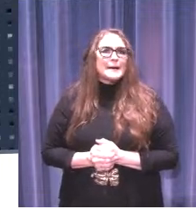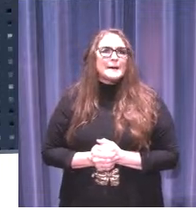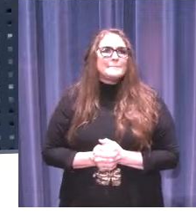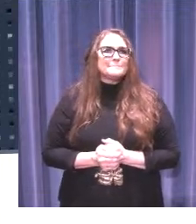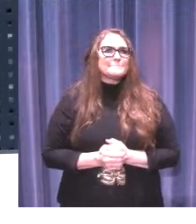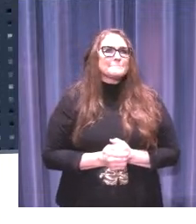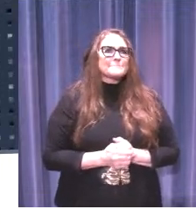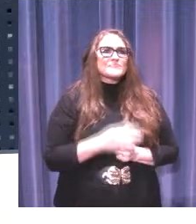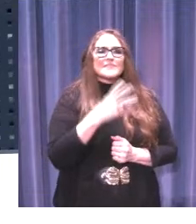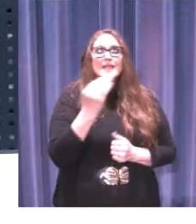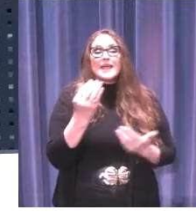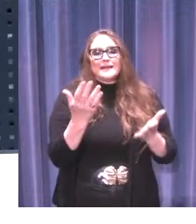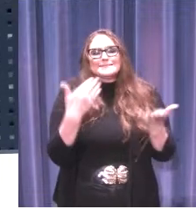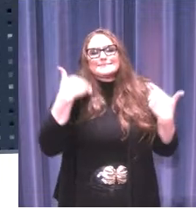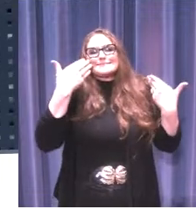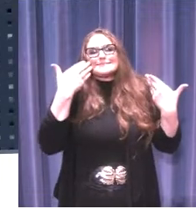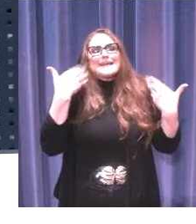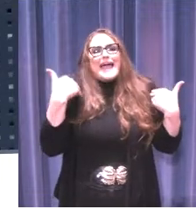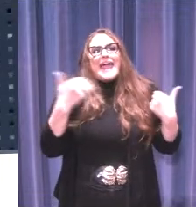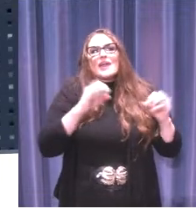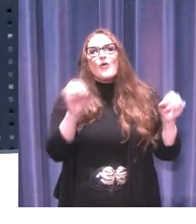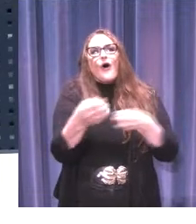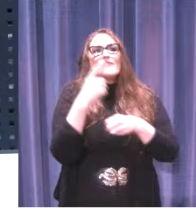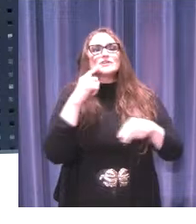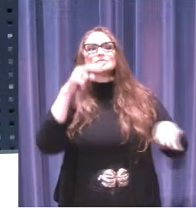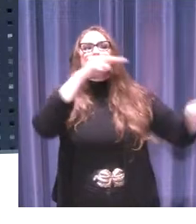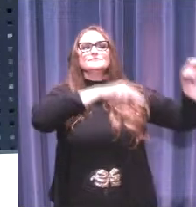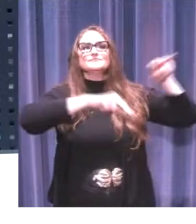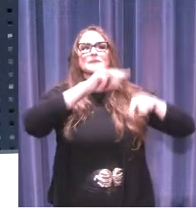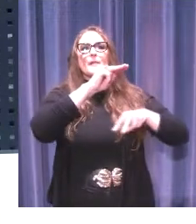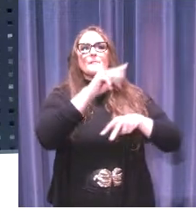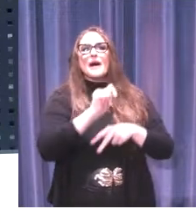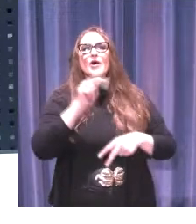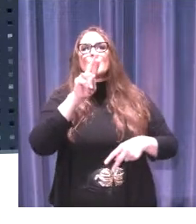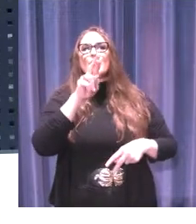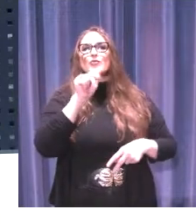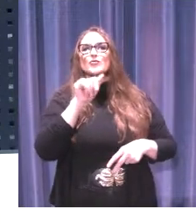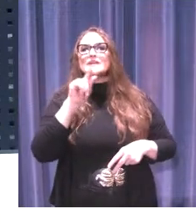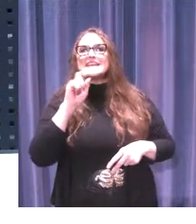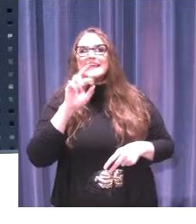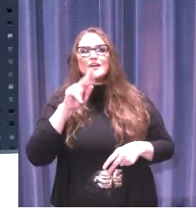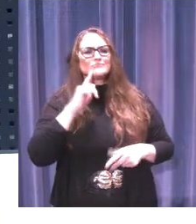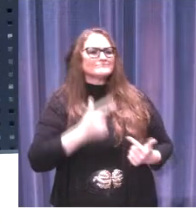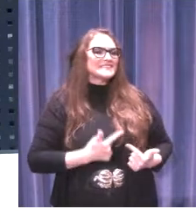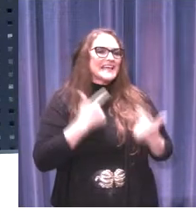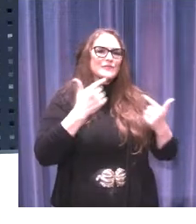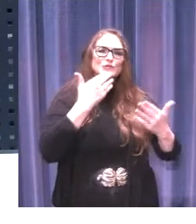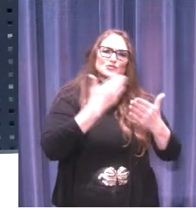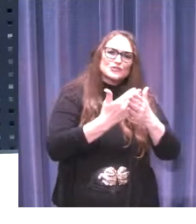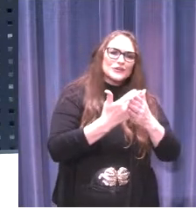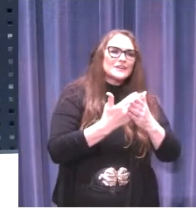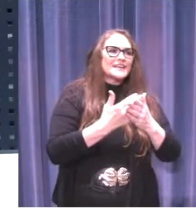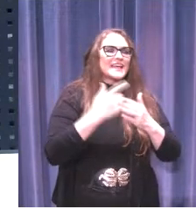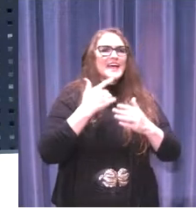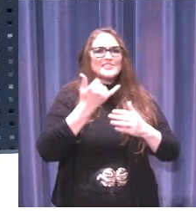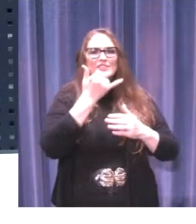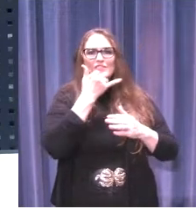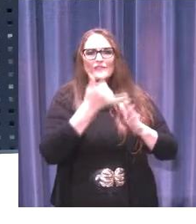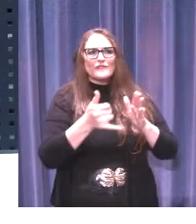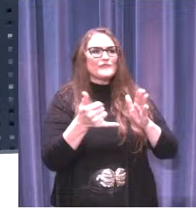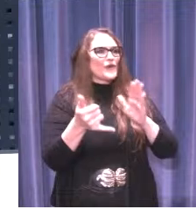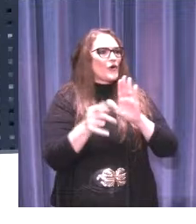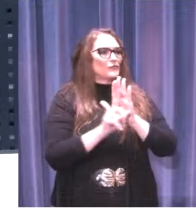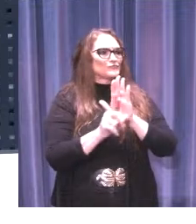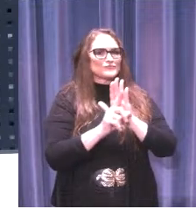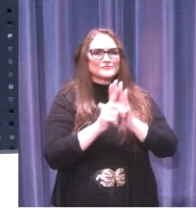Then I had an office overlooking Mount Rainier. Life was good. And the phone rang, and the person